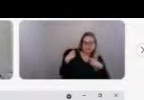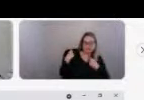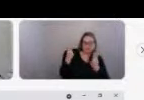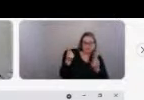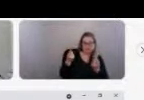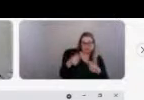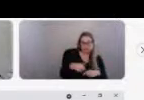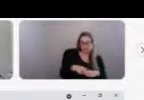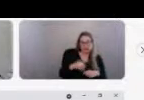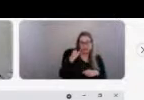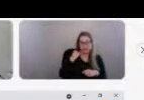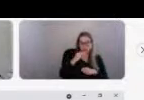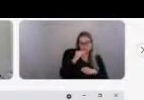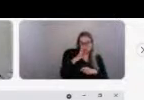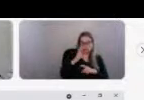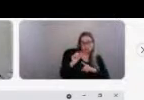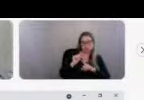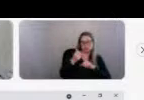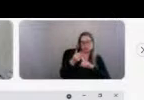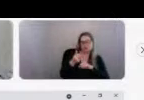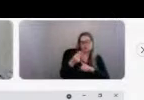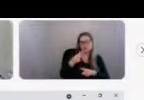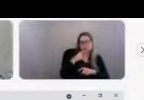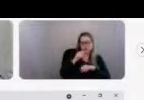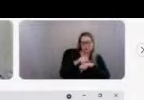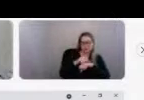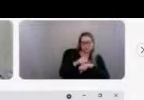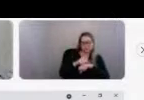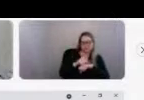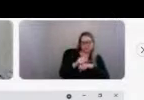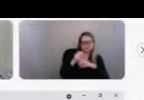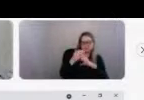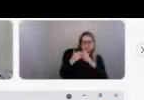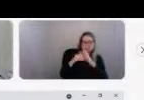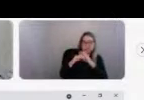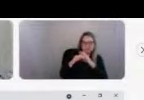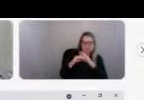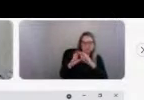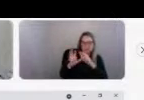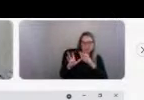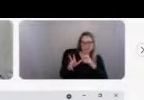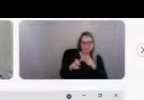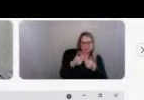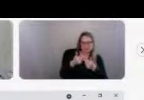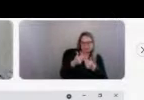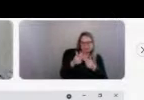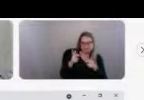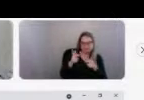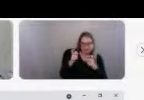so if you can meet yourself when we send you the request uh that would help speed up the process